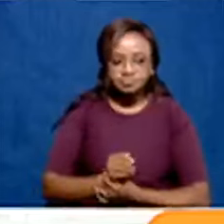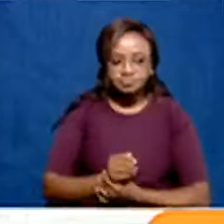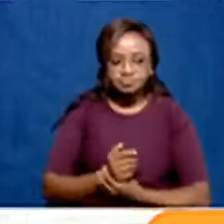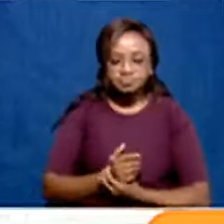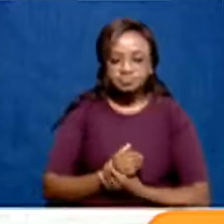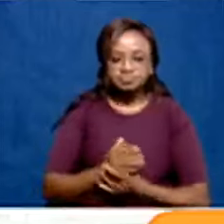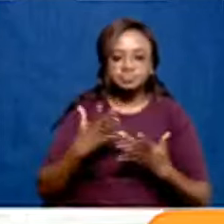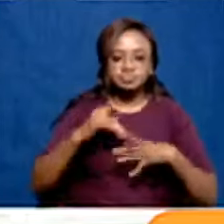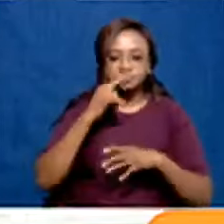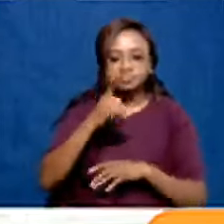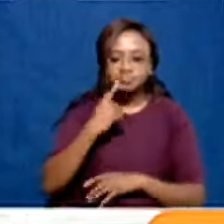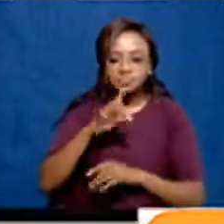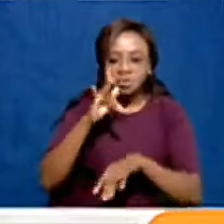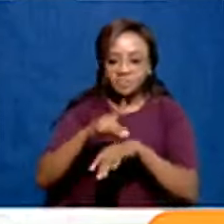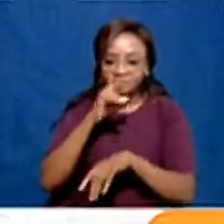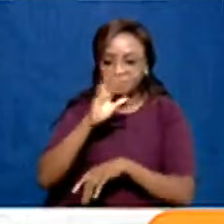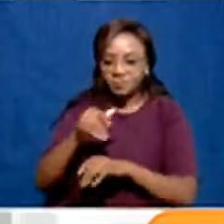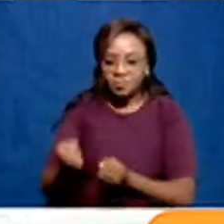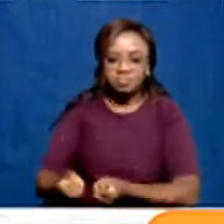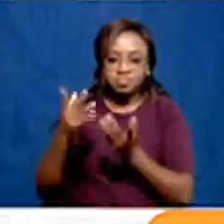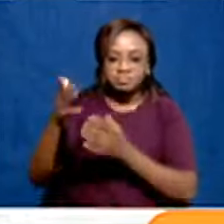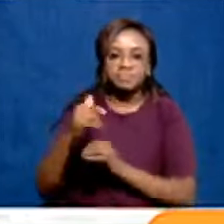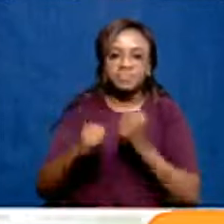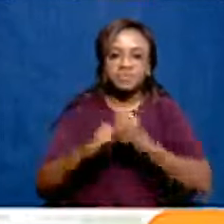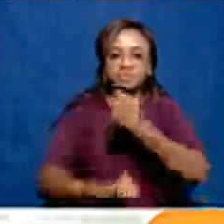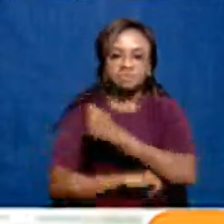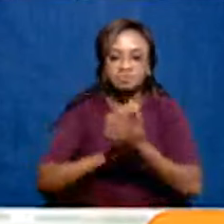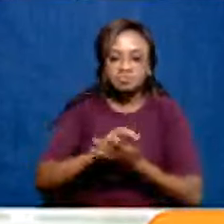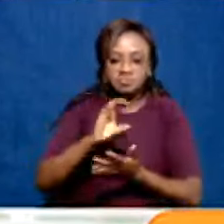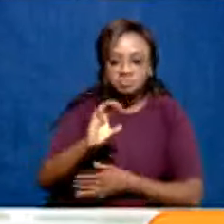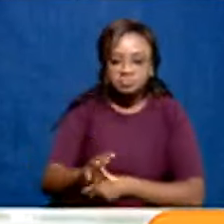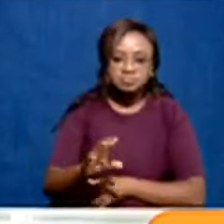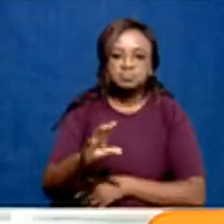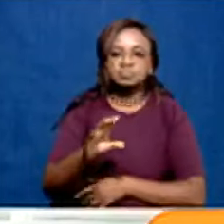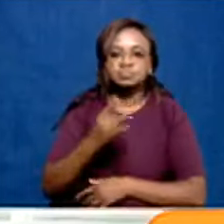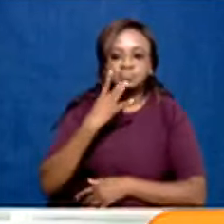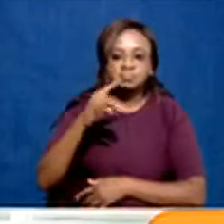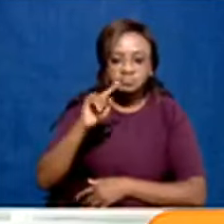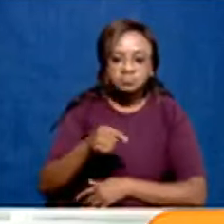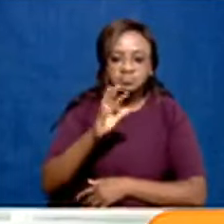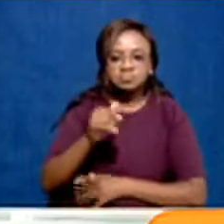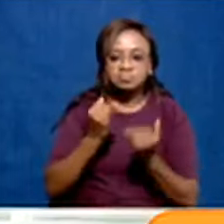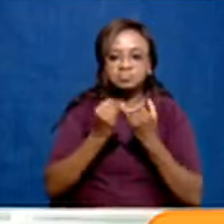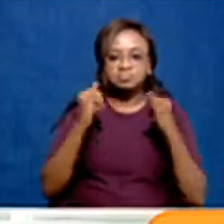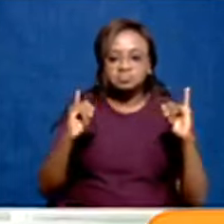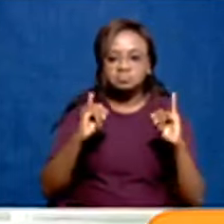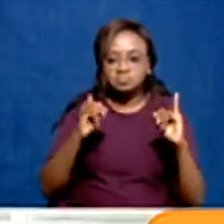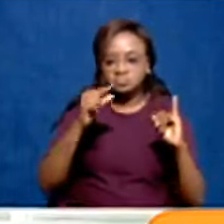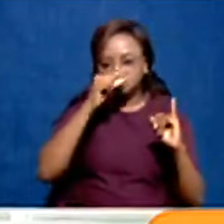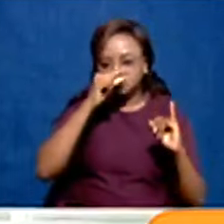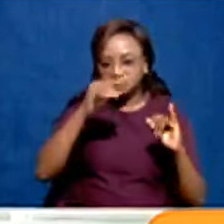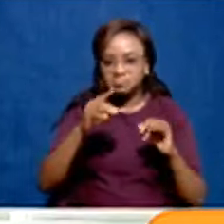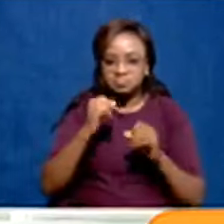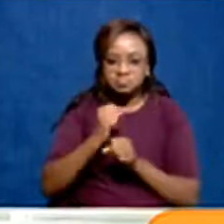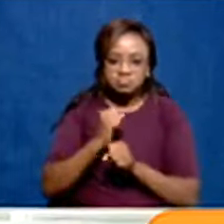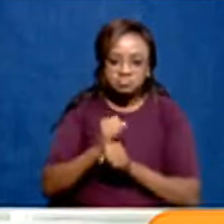Victims of the Embakasi gas explosion are set to benefit from a 400,000 shillings cash donation from the Independent Gas Dealers Association